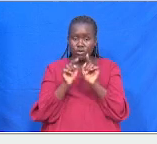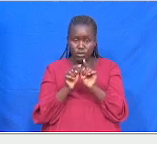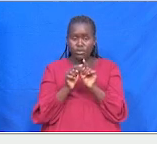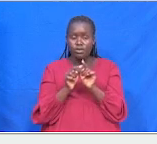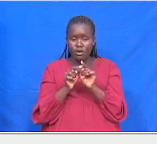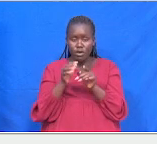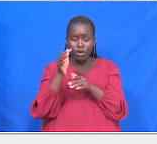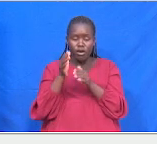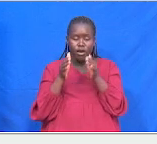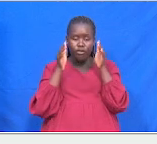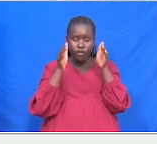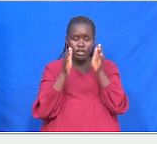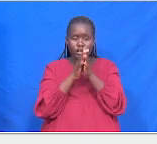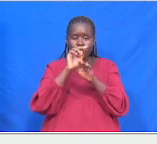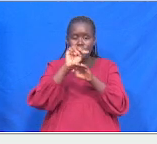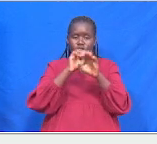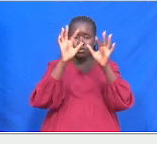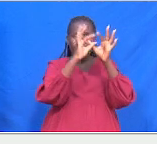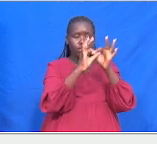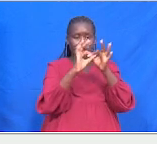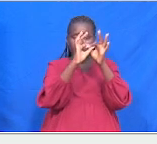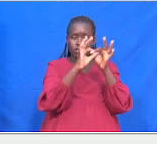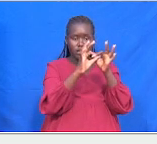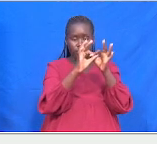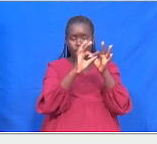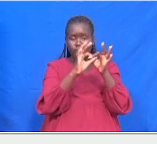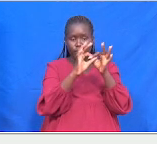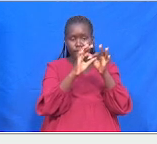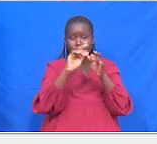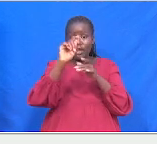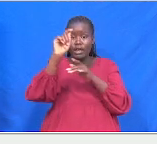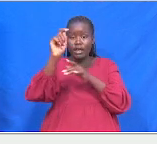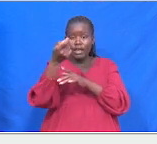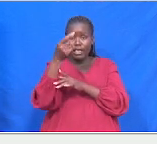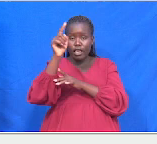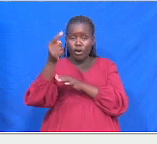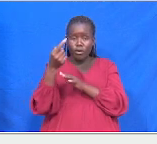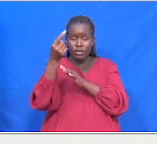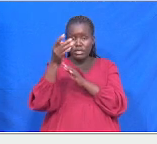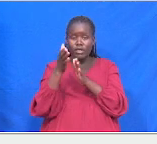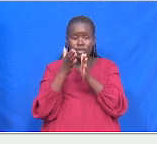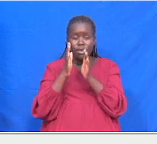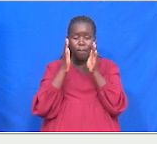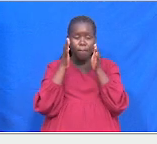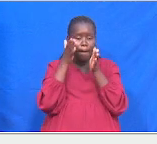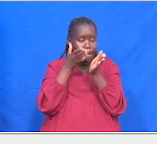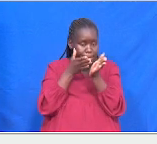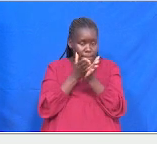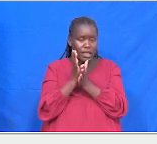fostering of national unity. National unity. Indeed, Kenya Kwanza's main opponent in the 2022 general